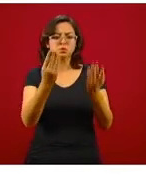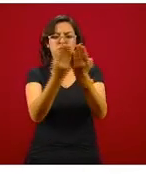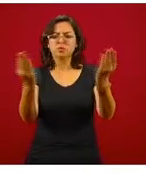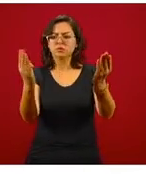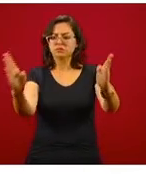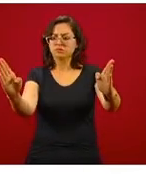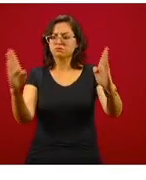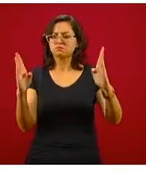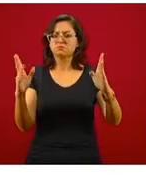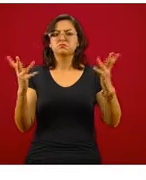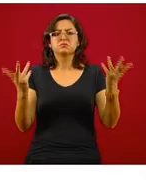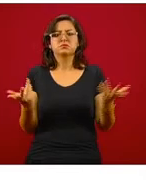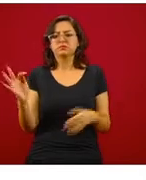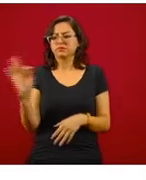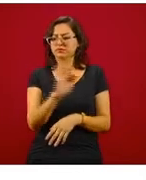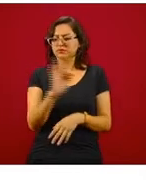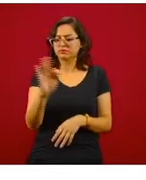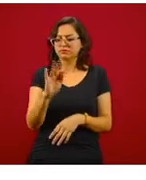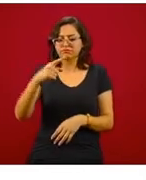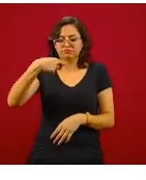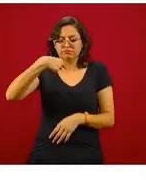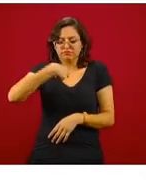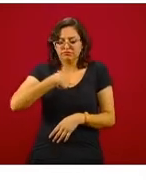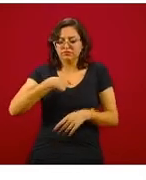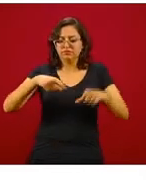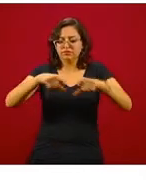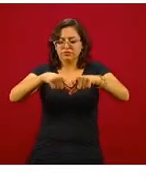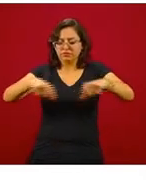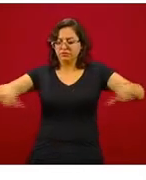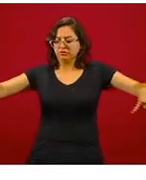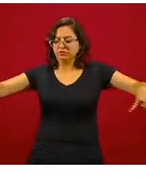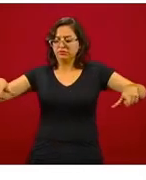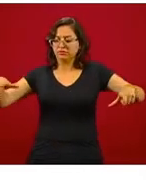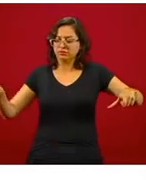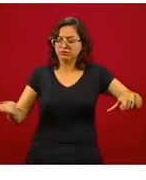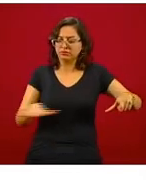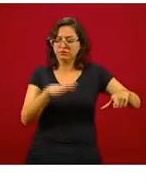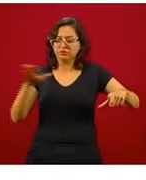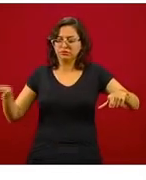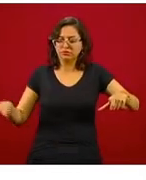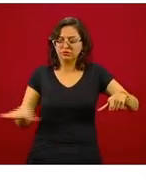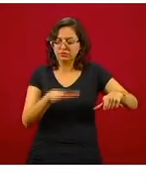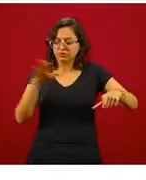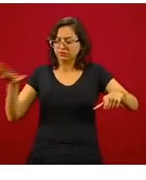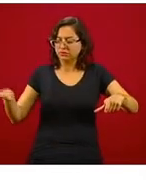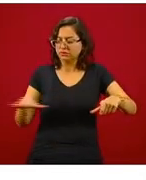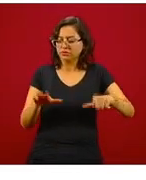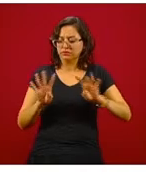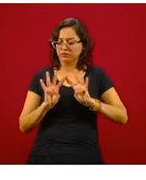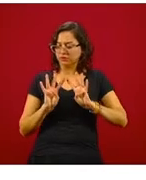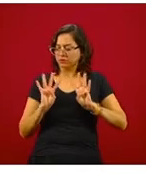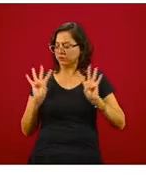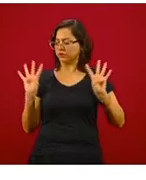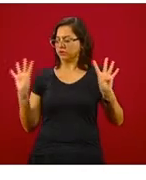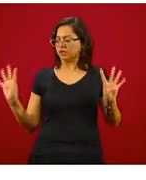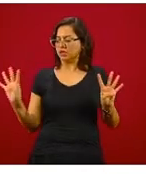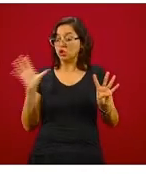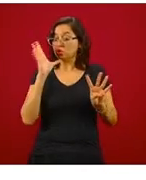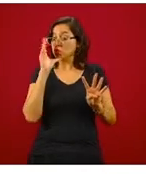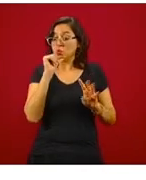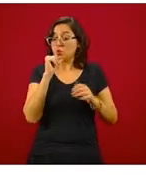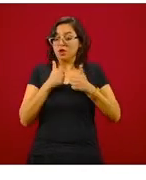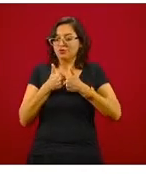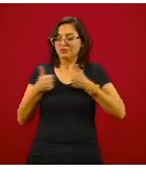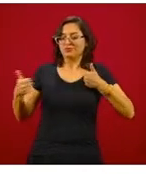measures, and this means that I can maybe um, work by blocks